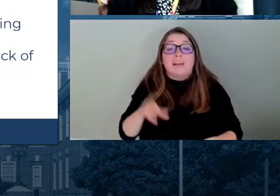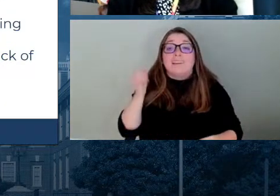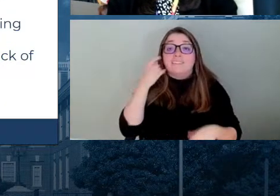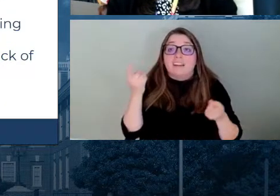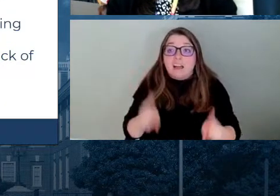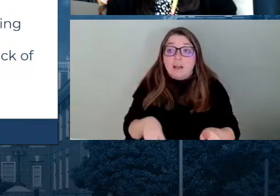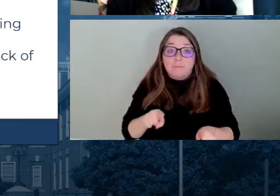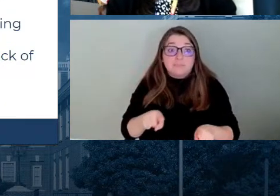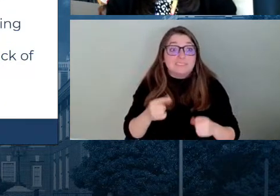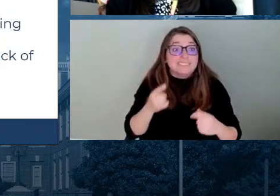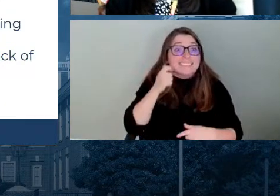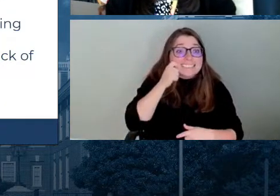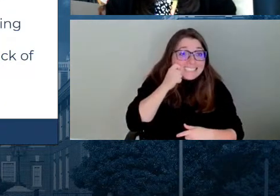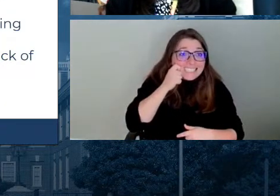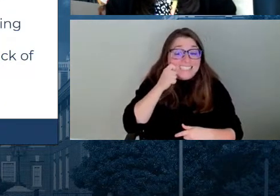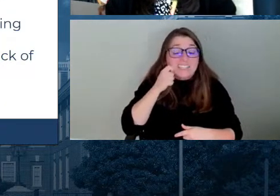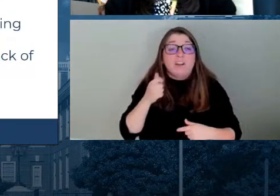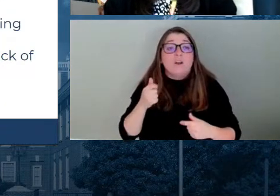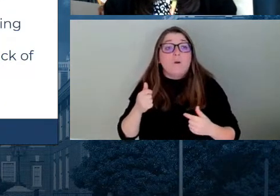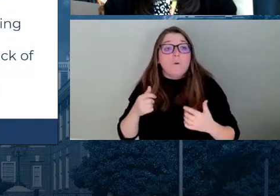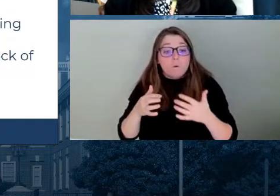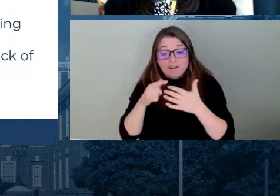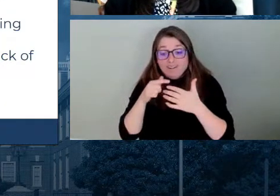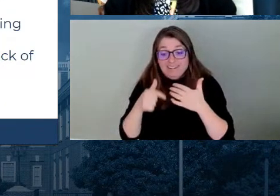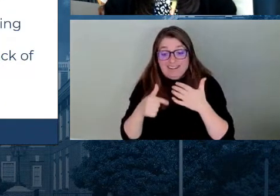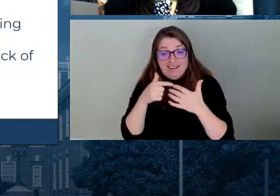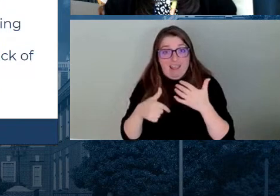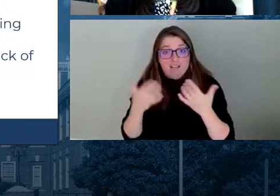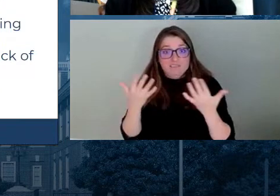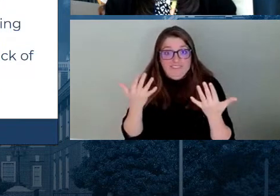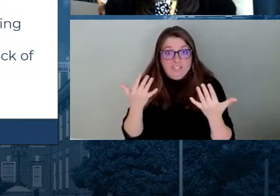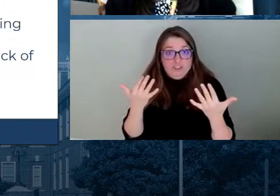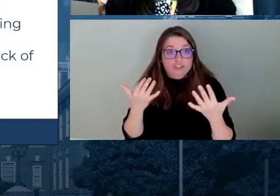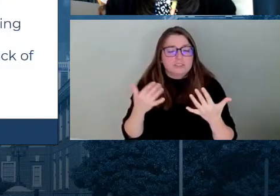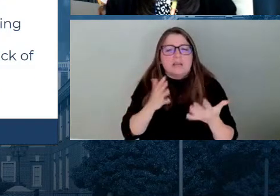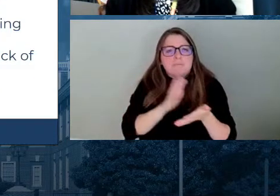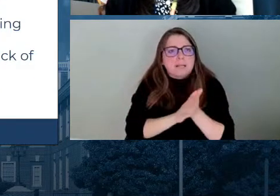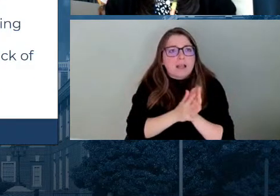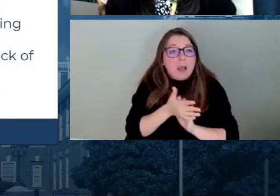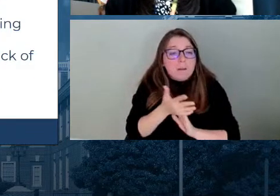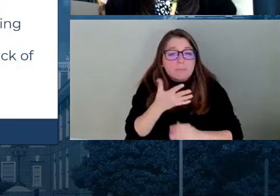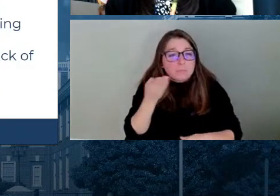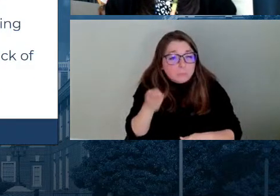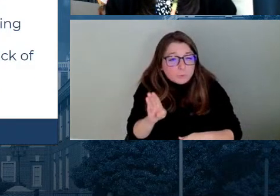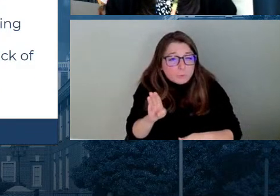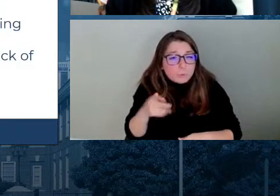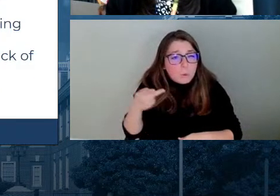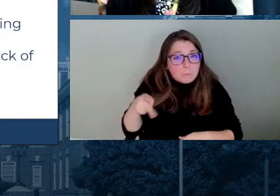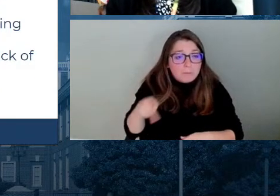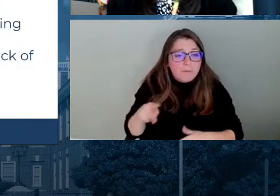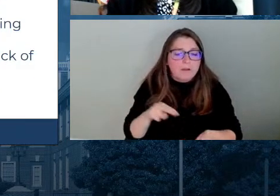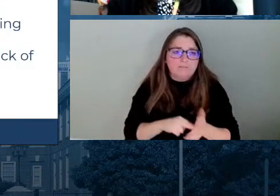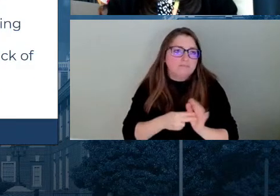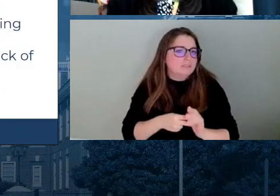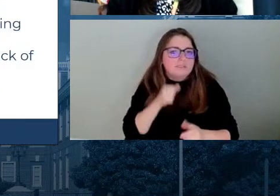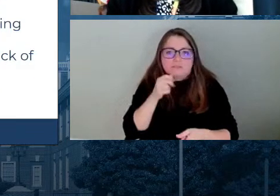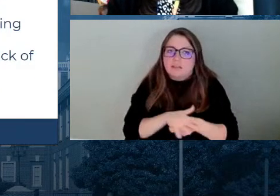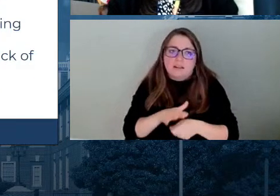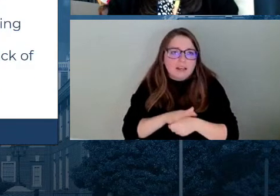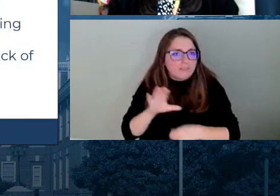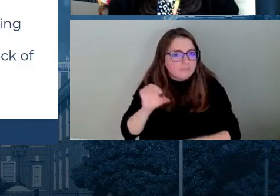or fingernails turning blue or purple, that is due to a lack of oxygen. And again, we do not want people to